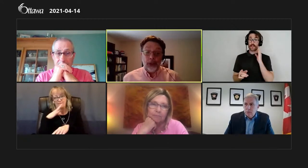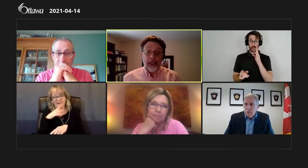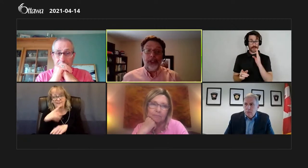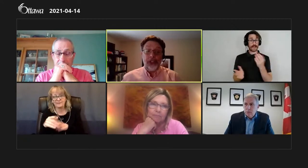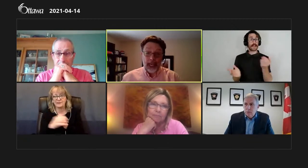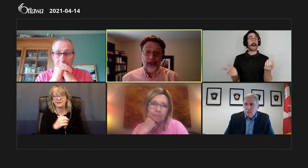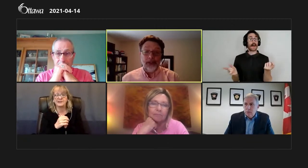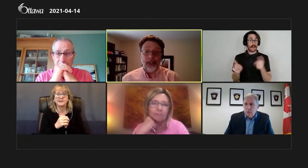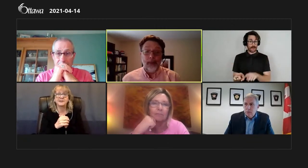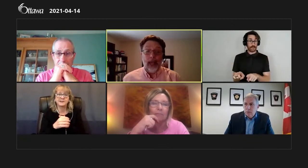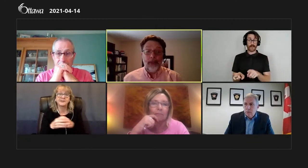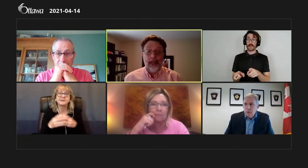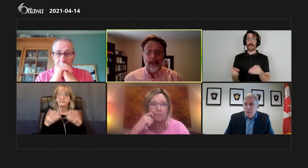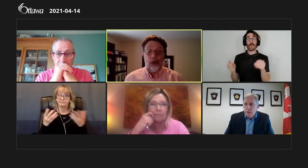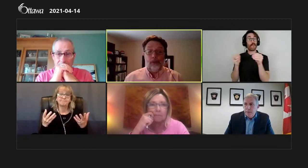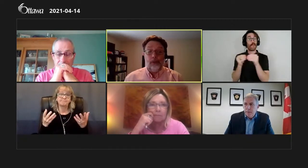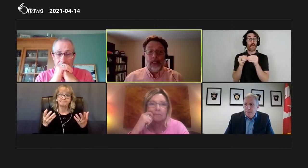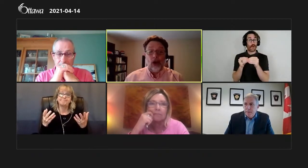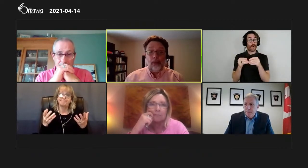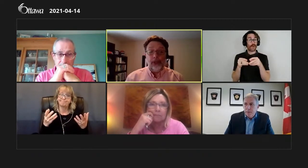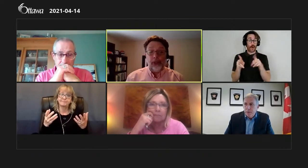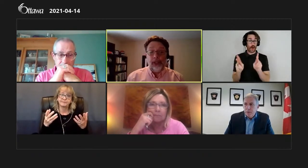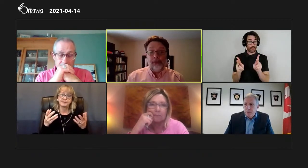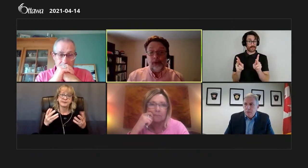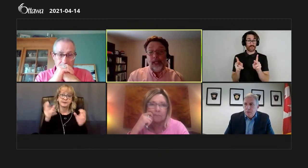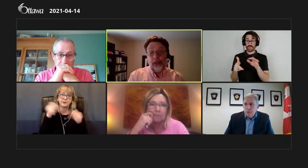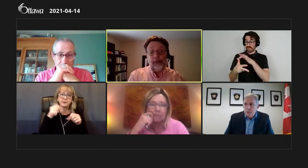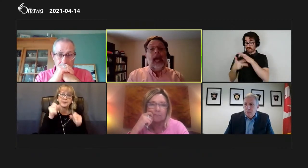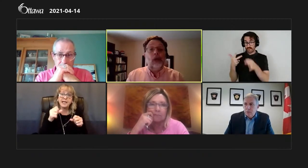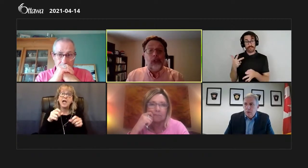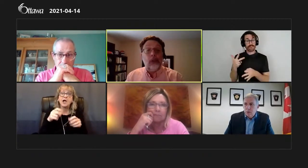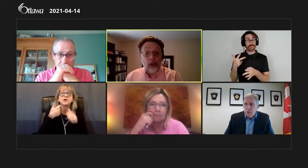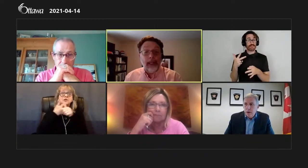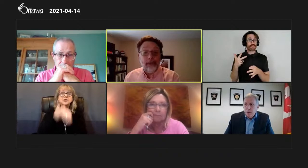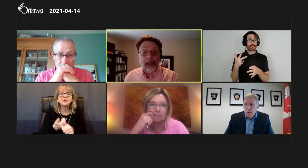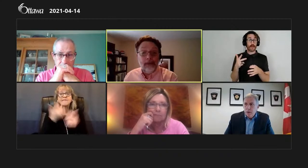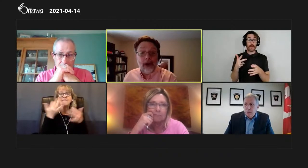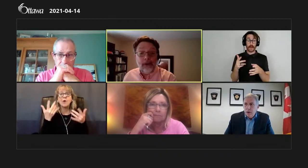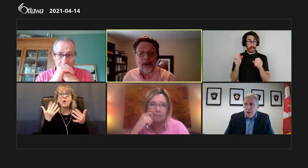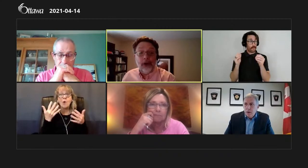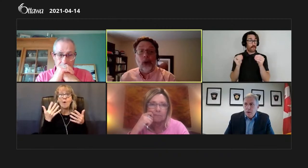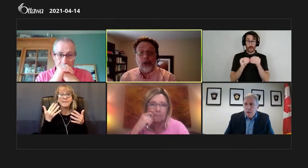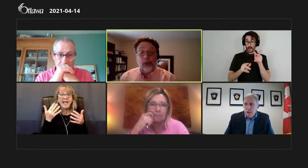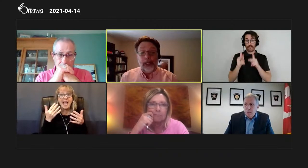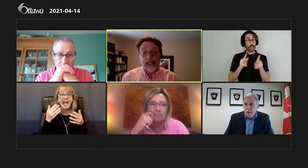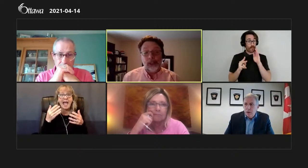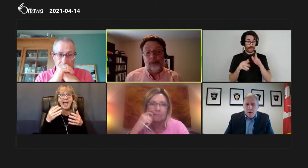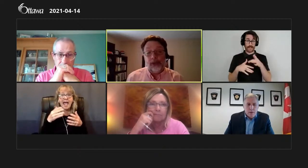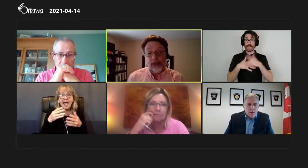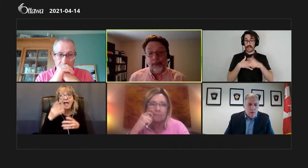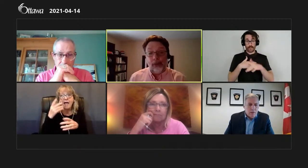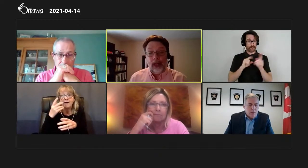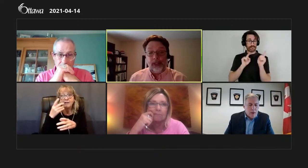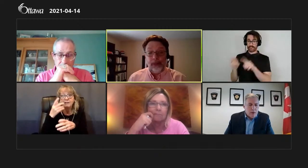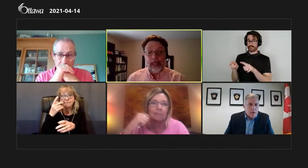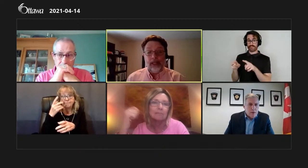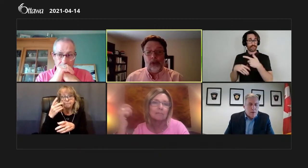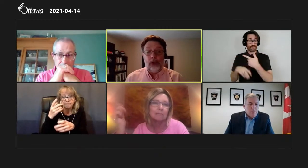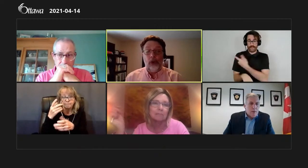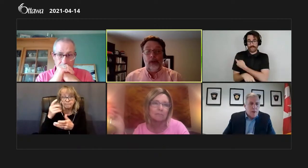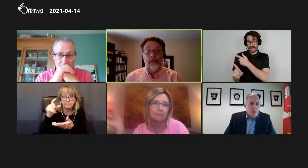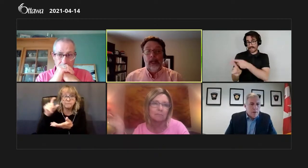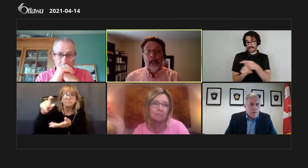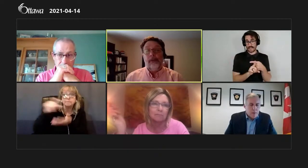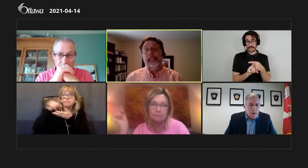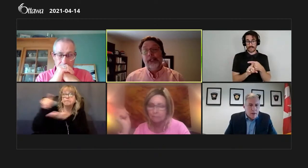we increase channels. I mean, I think there'll be opportunities for people to be eligible in under multiple reasons. So, for example, I was speaking to a